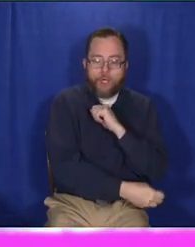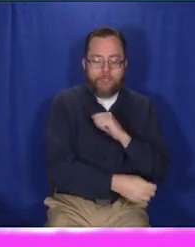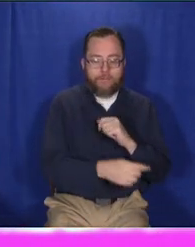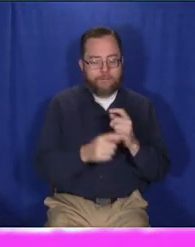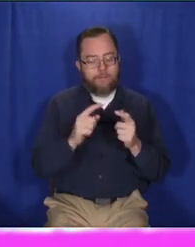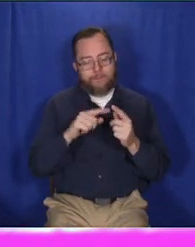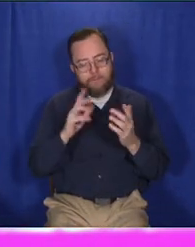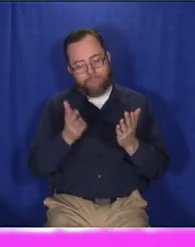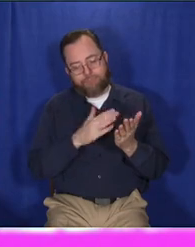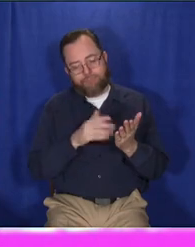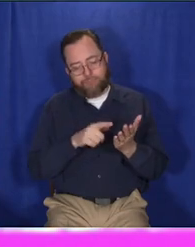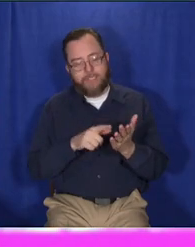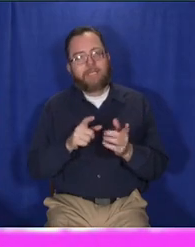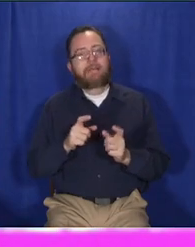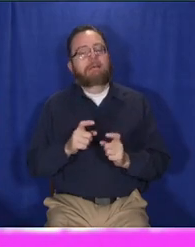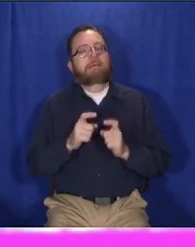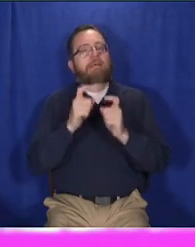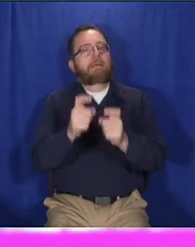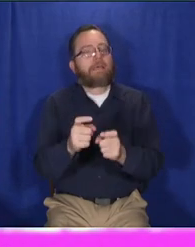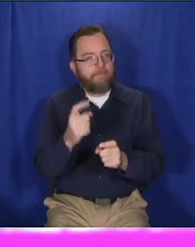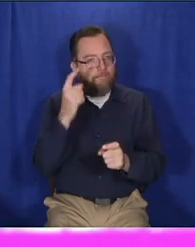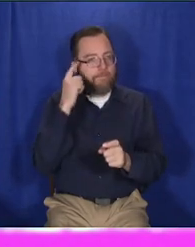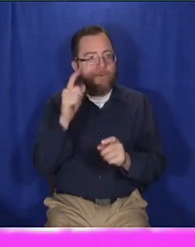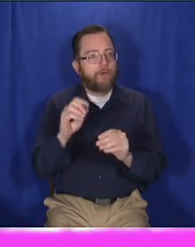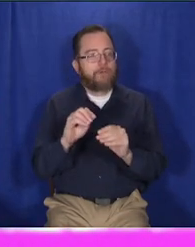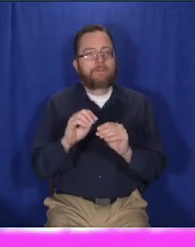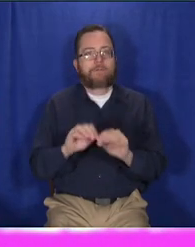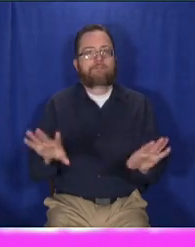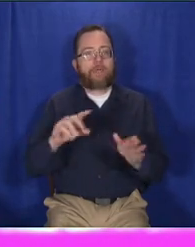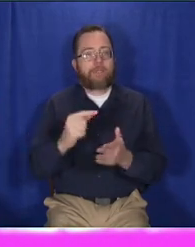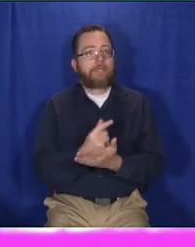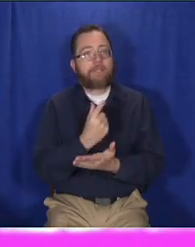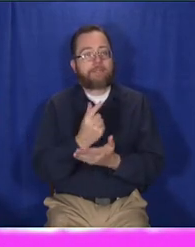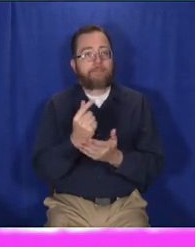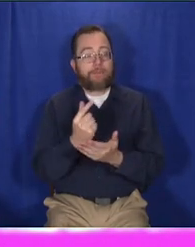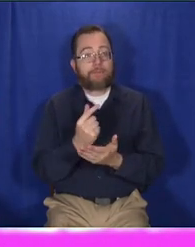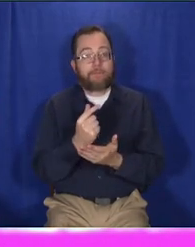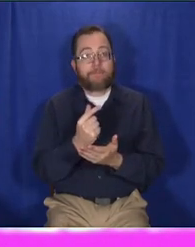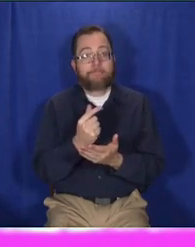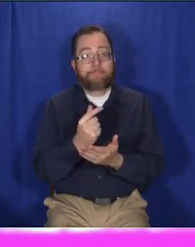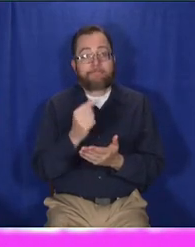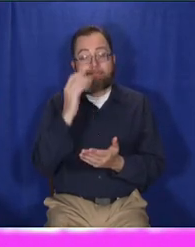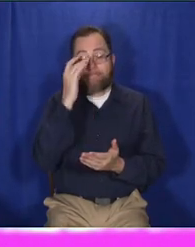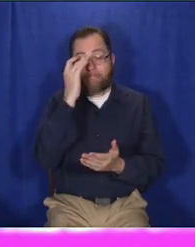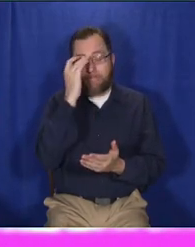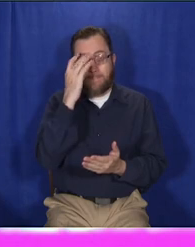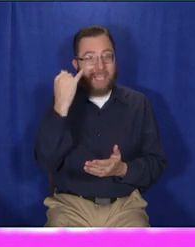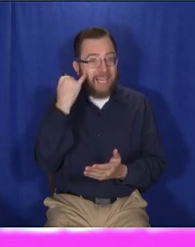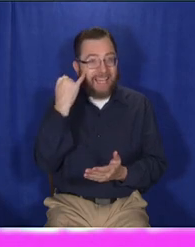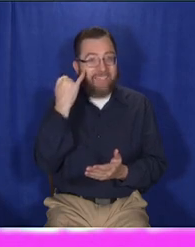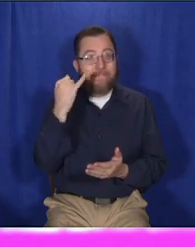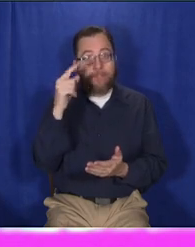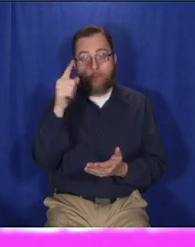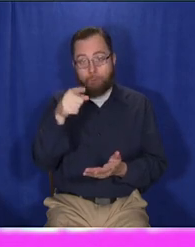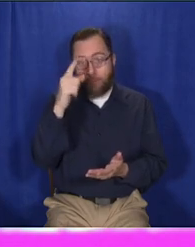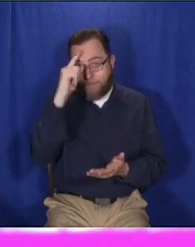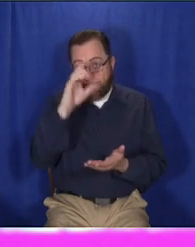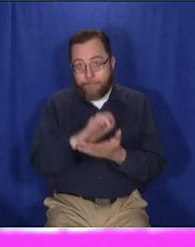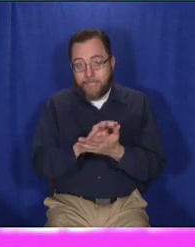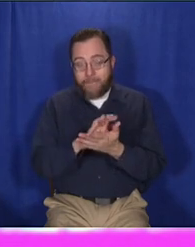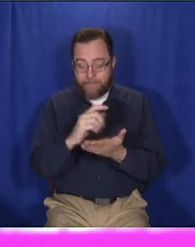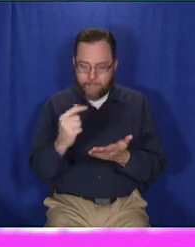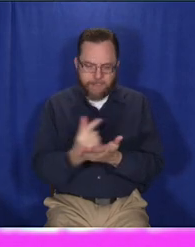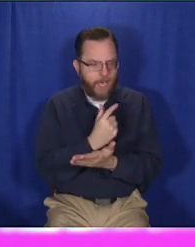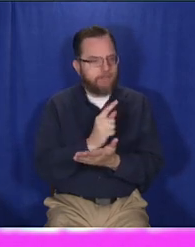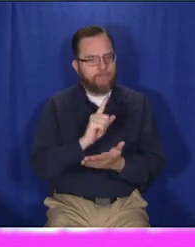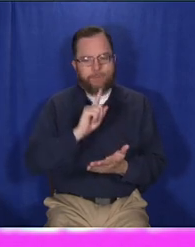and to give toward the advancement of the gospel. Everyone who actually believes the gospel should prioritize giving for the